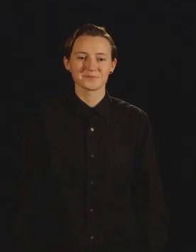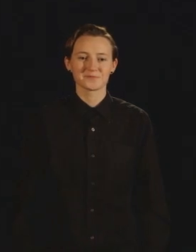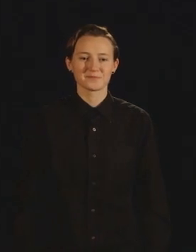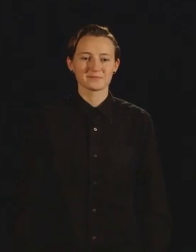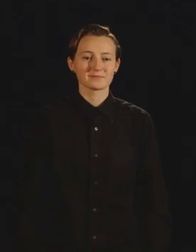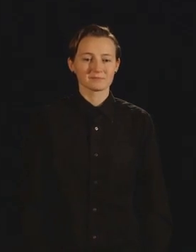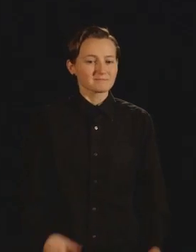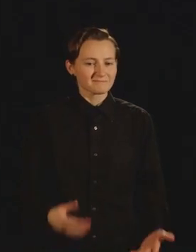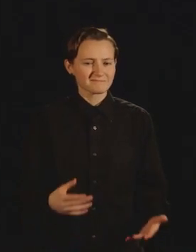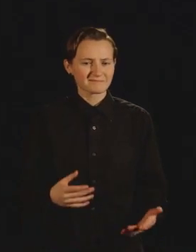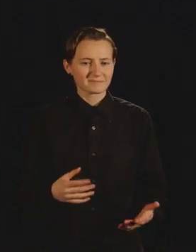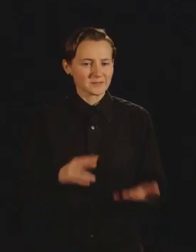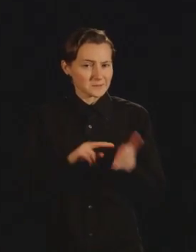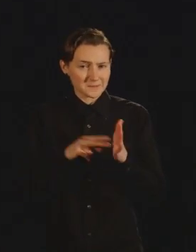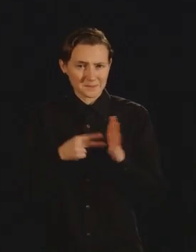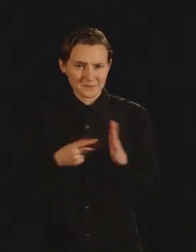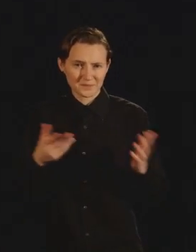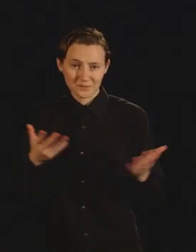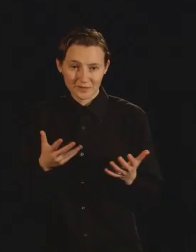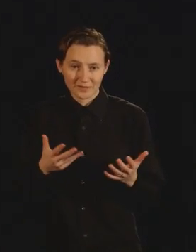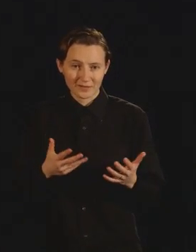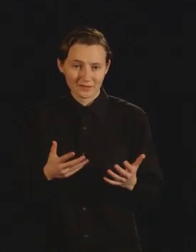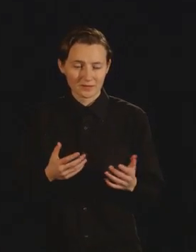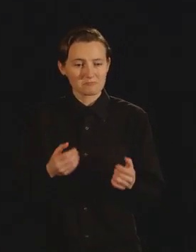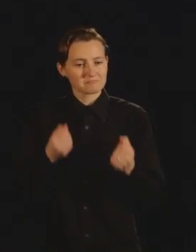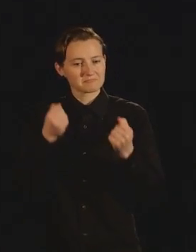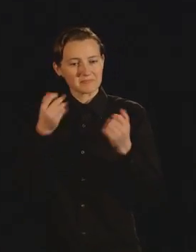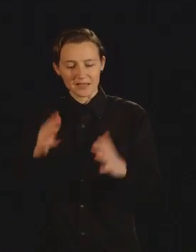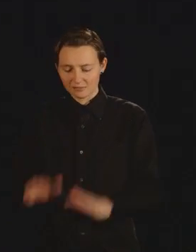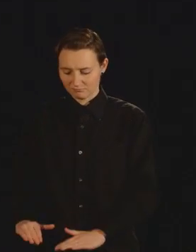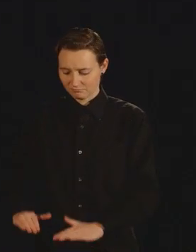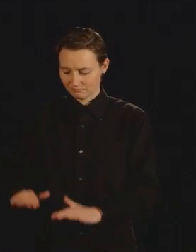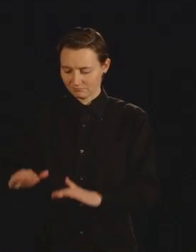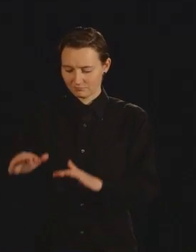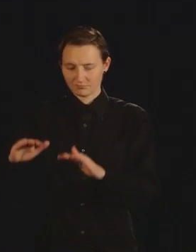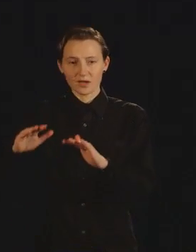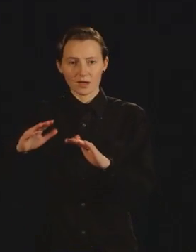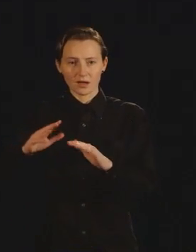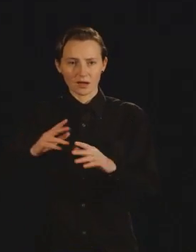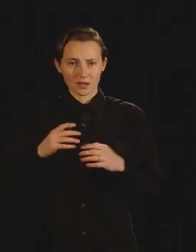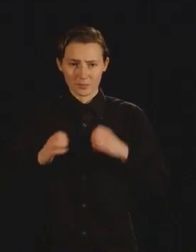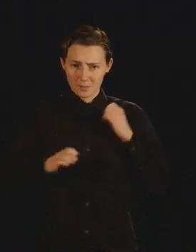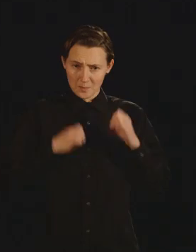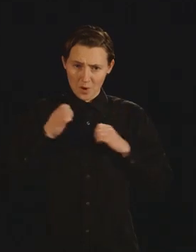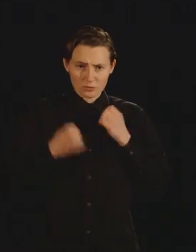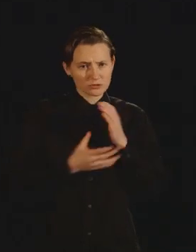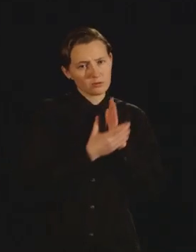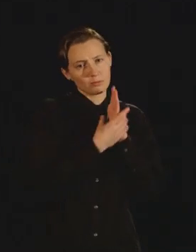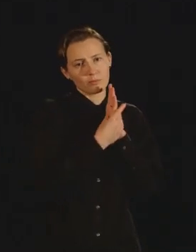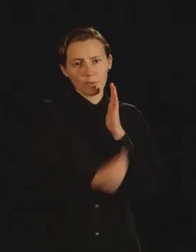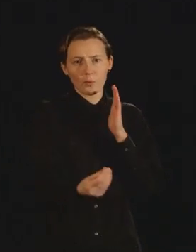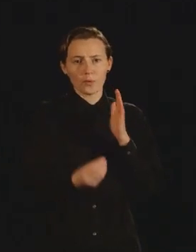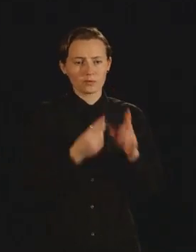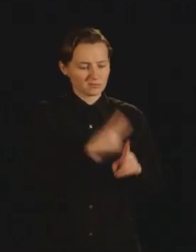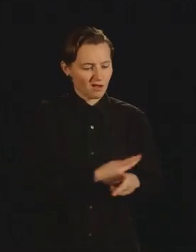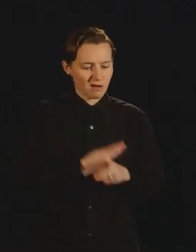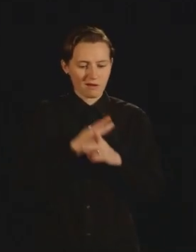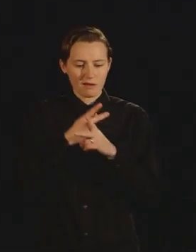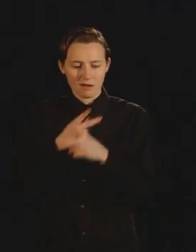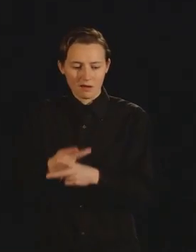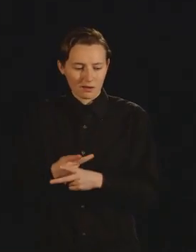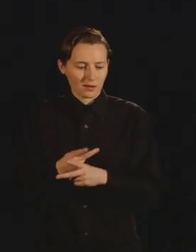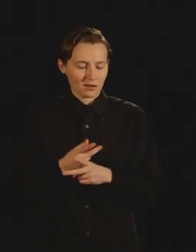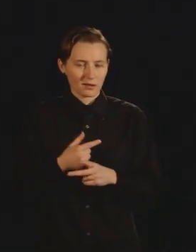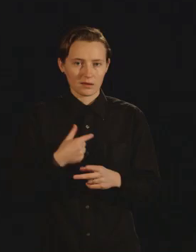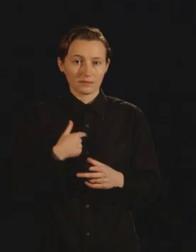Thank you. By this, I mean that many of us are trained from a young age to be emotionally fluent